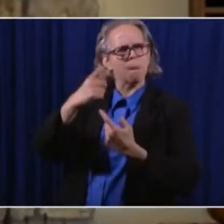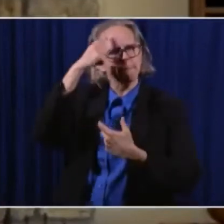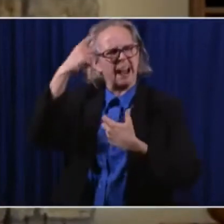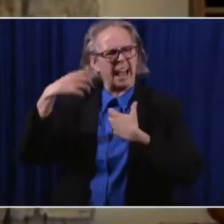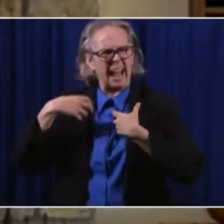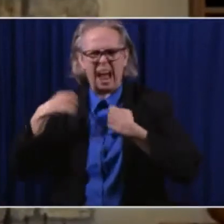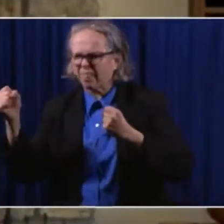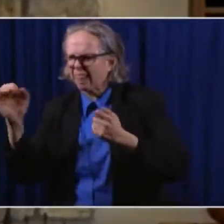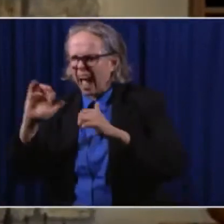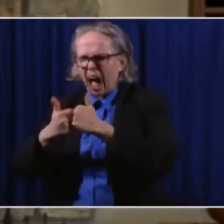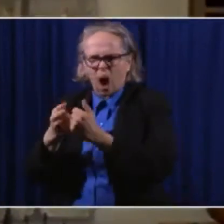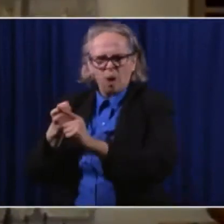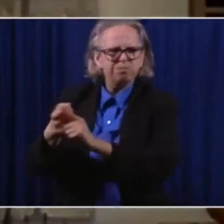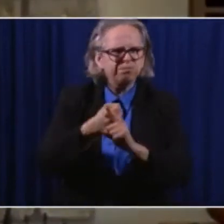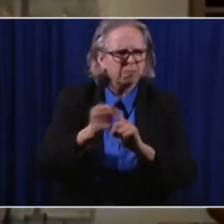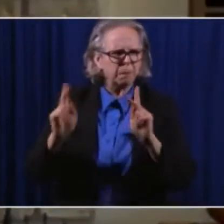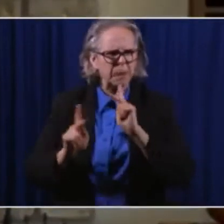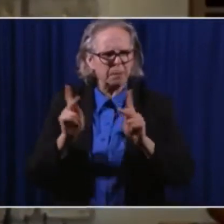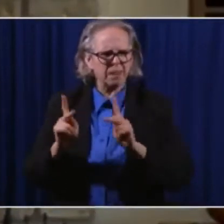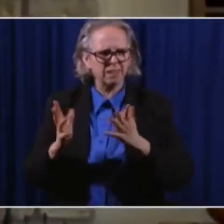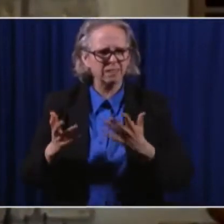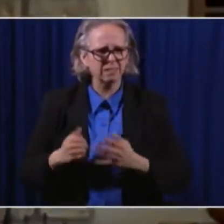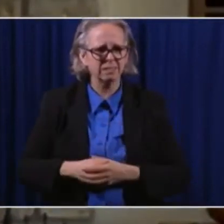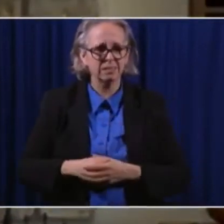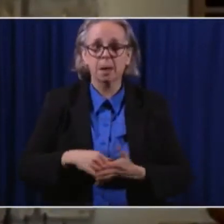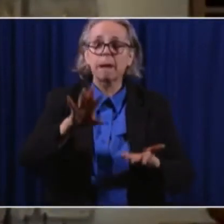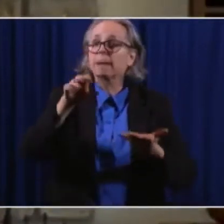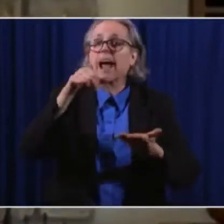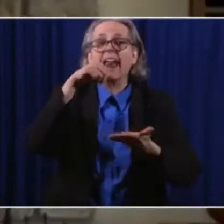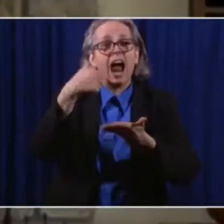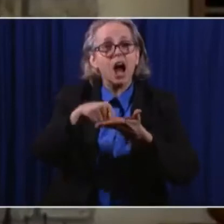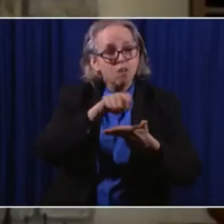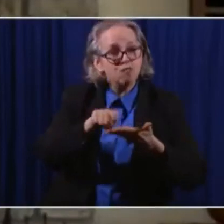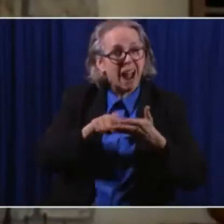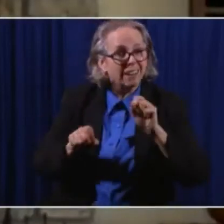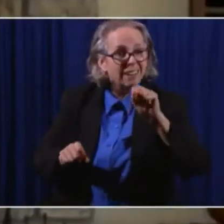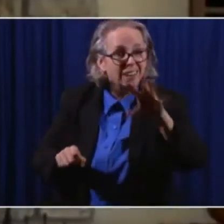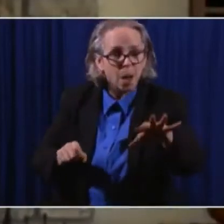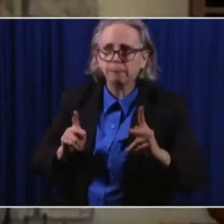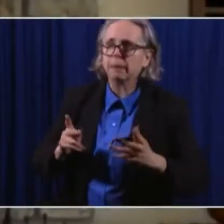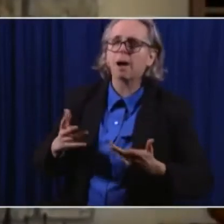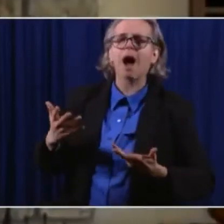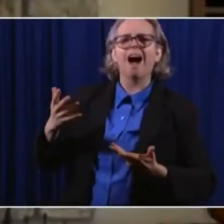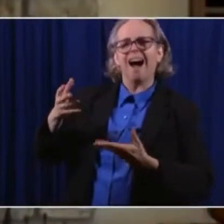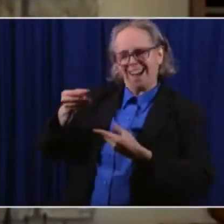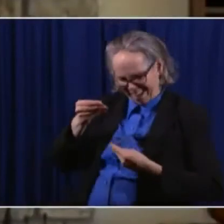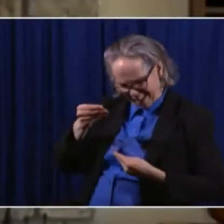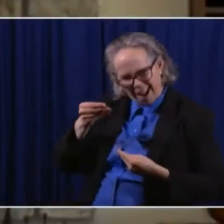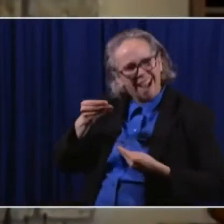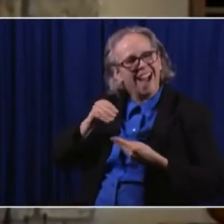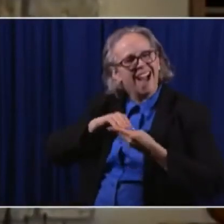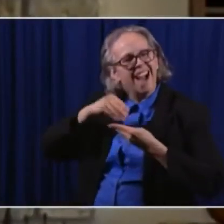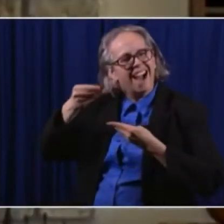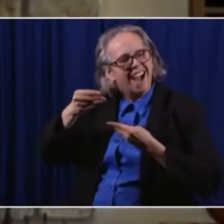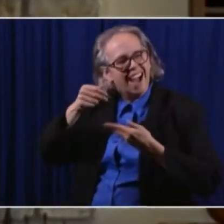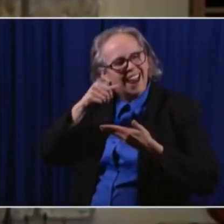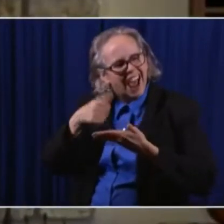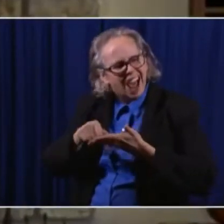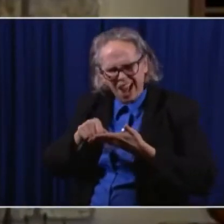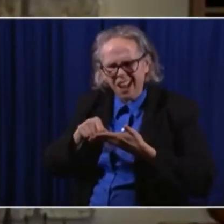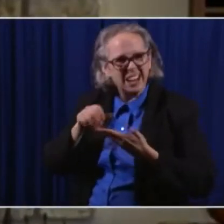letter. Write a letter to someone. People like to get mail. They don't get a handwritten note very often. Give them